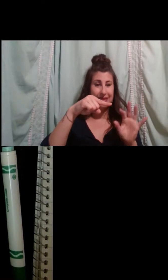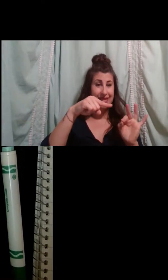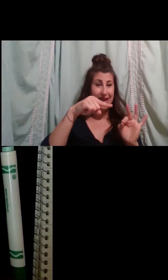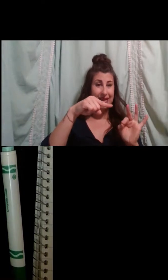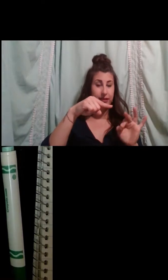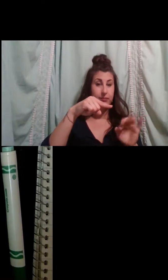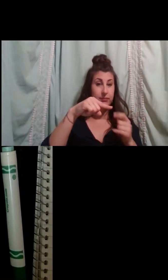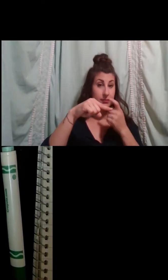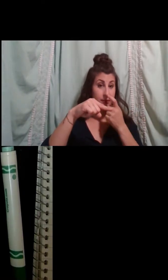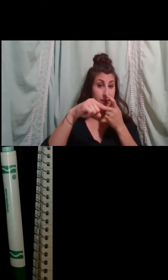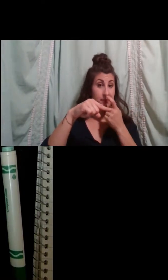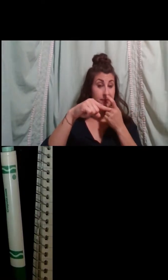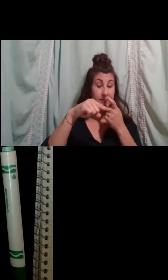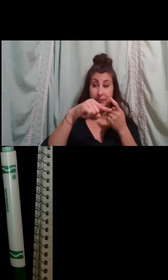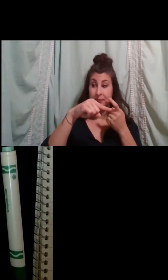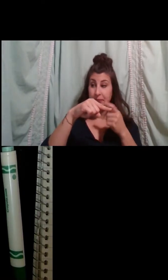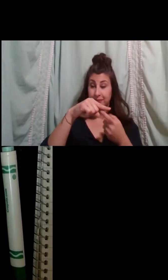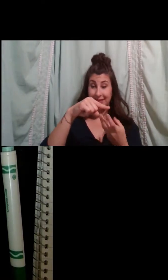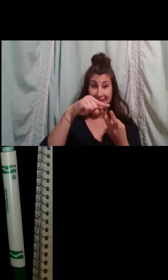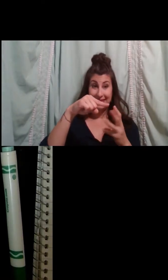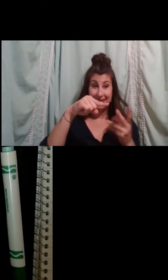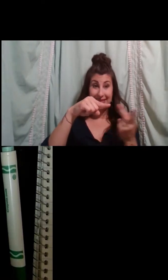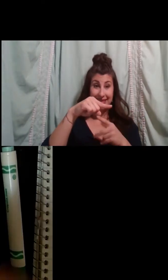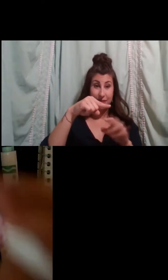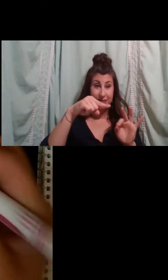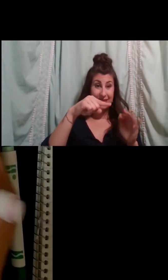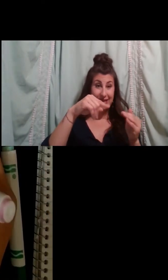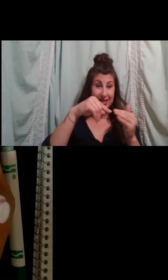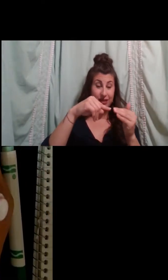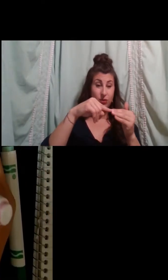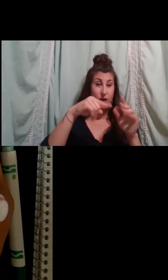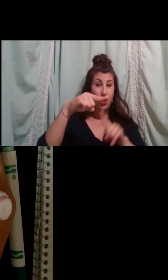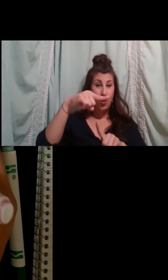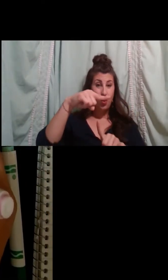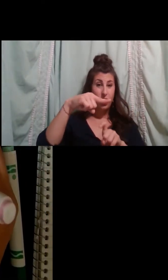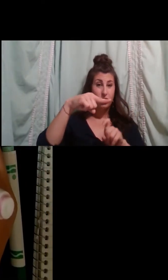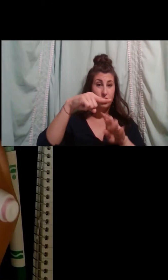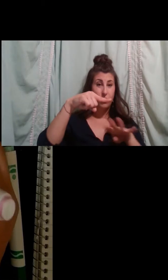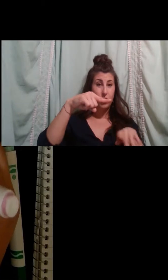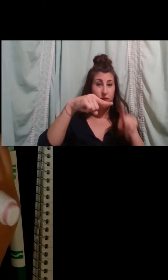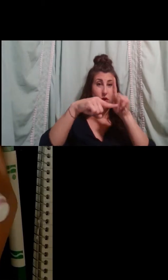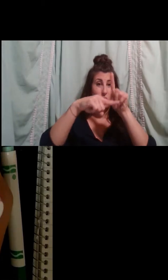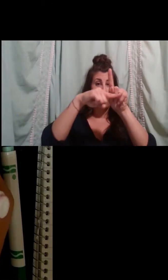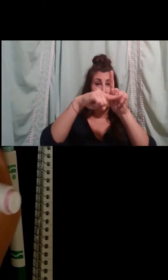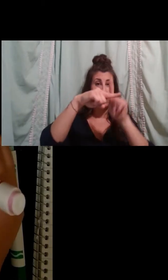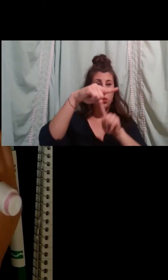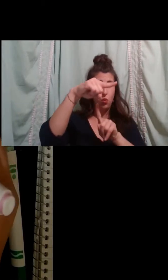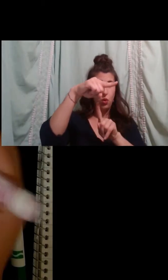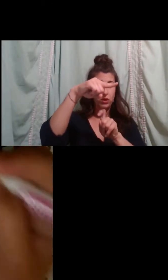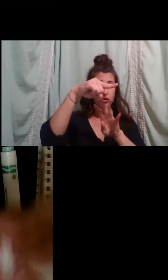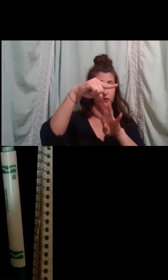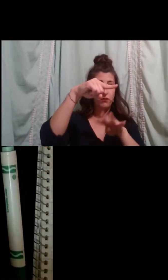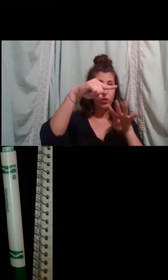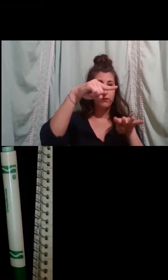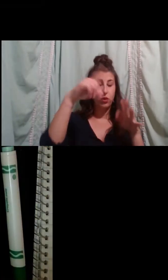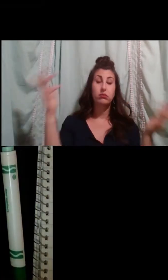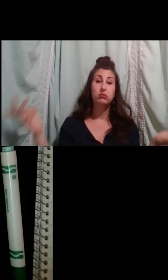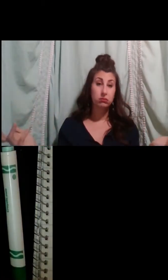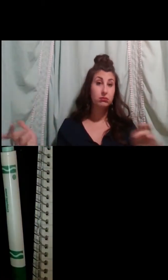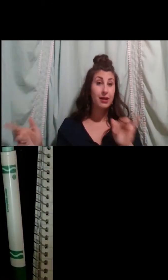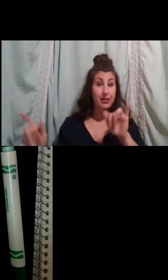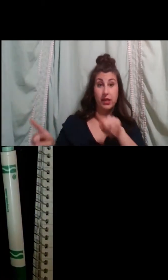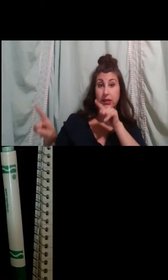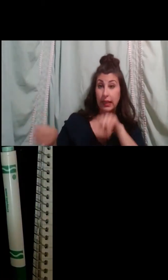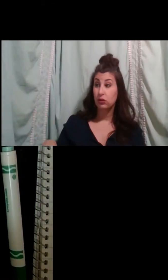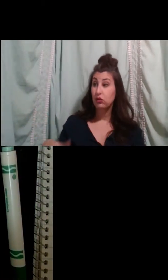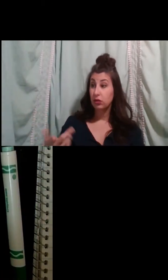16 times 9, and 16 times 9 would be 144. So that would be